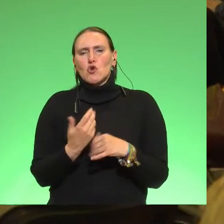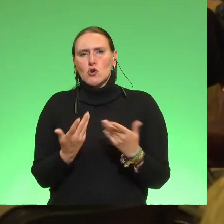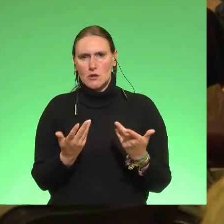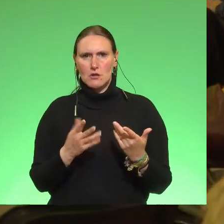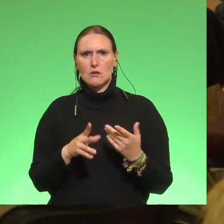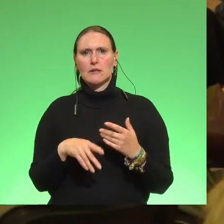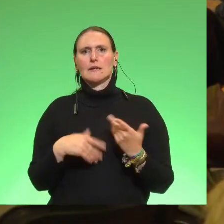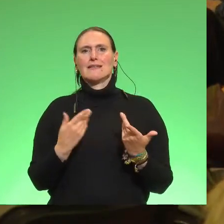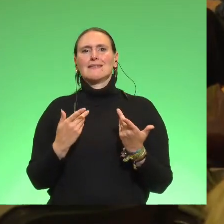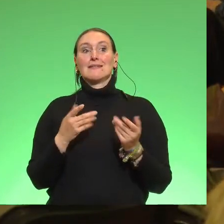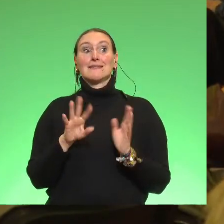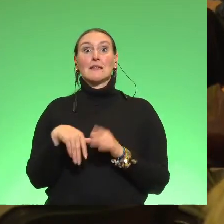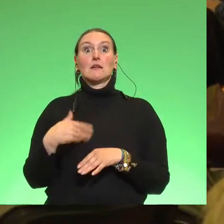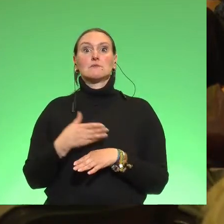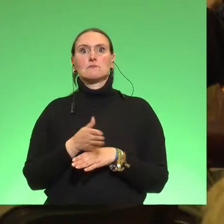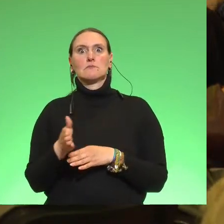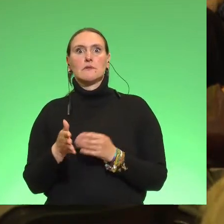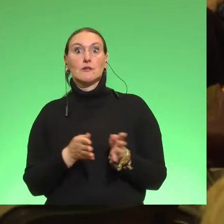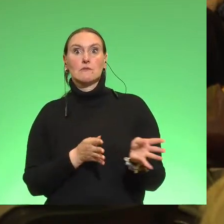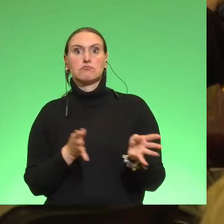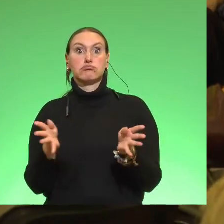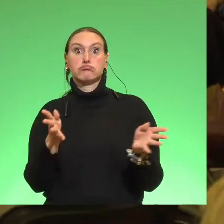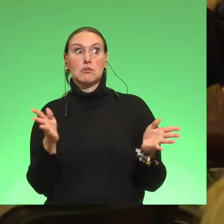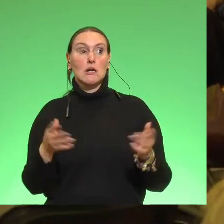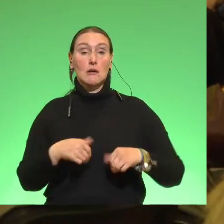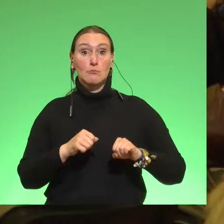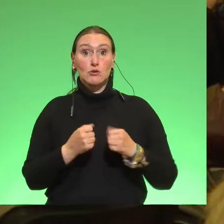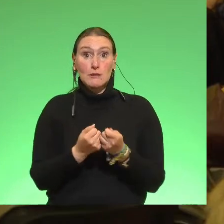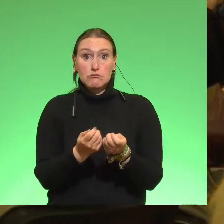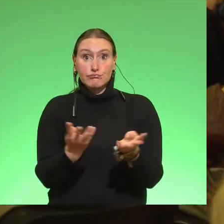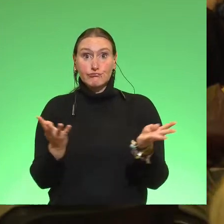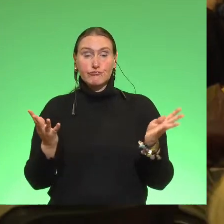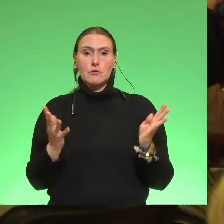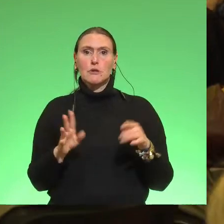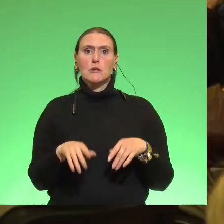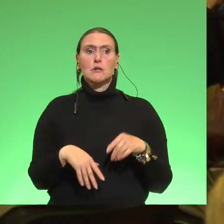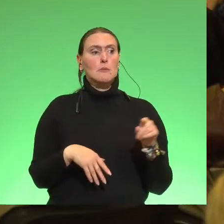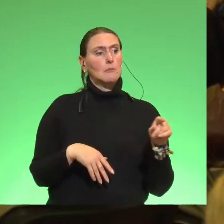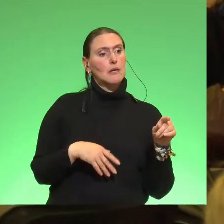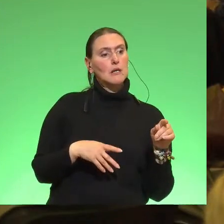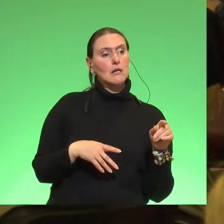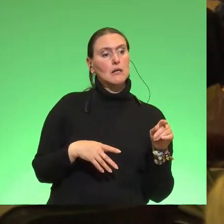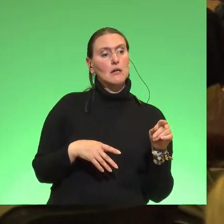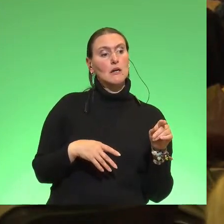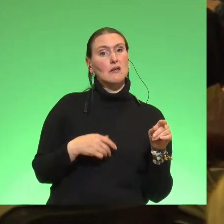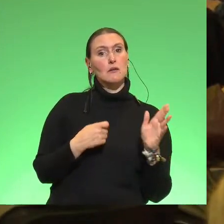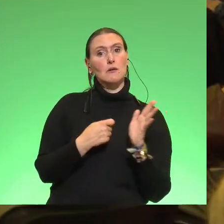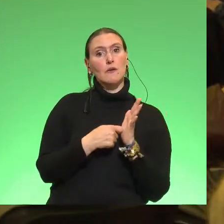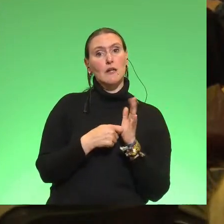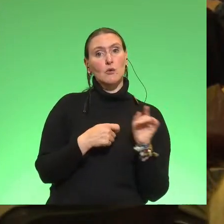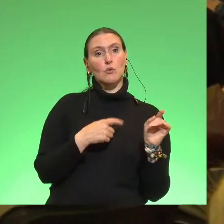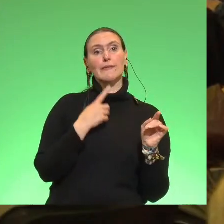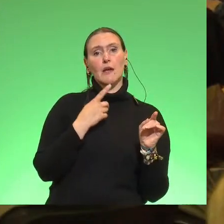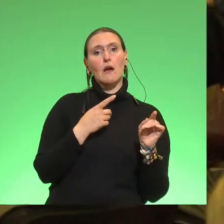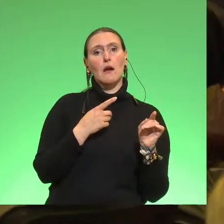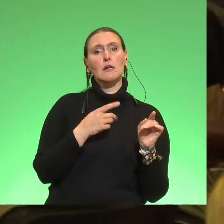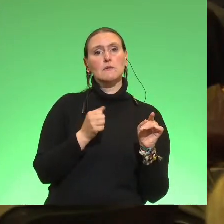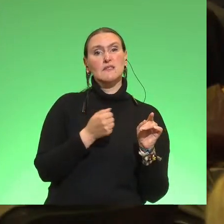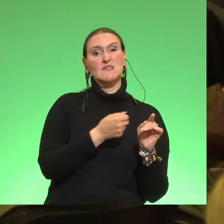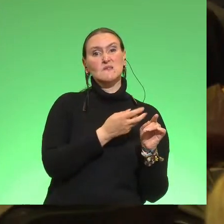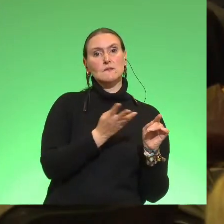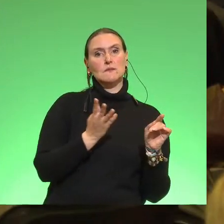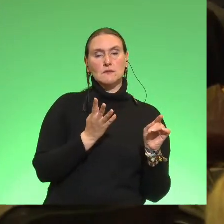contradictory possibilities, there are sometimes values, maybe one value that is shared between the different positions in